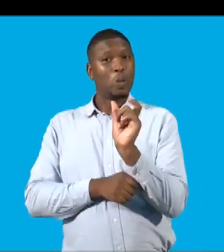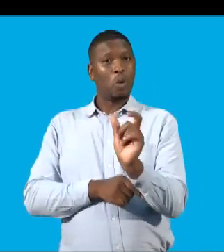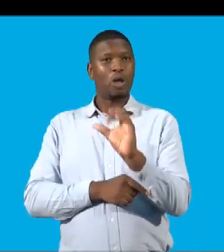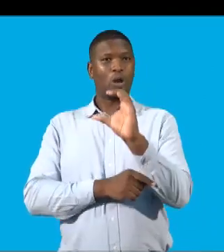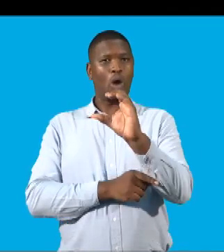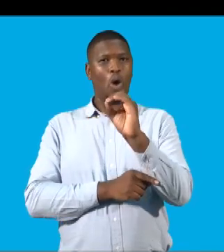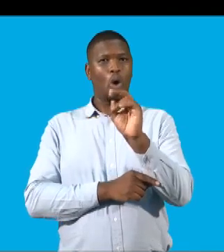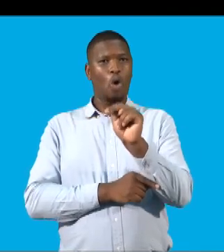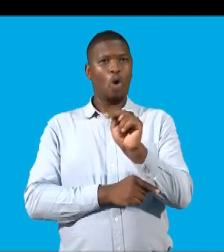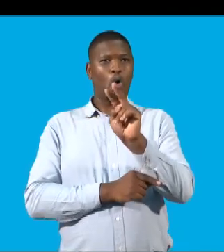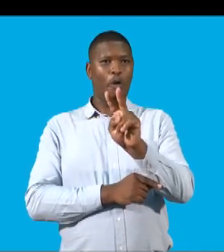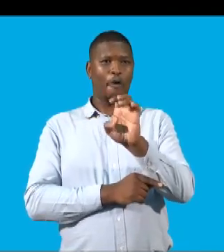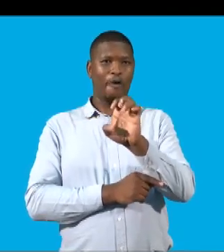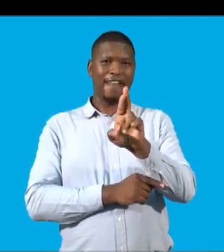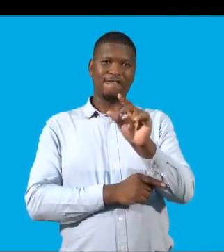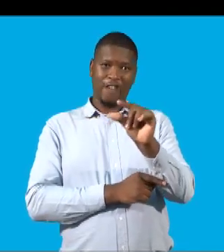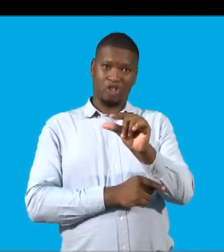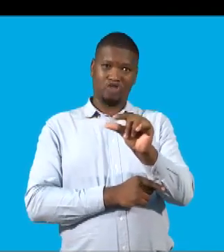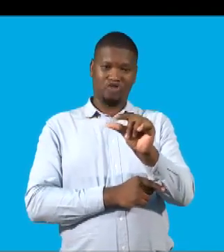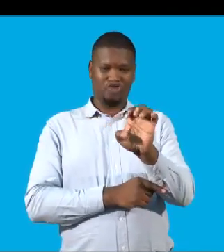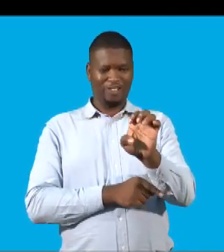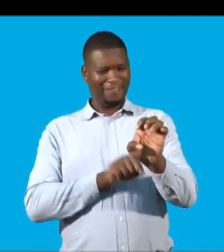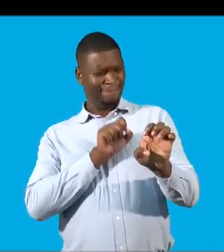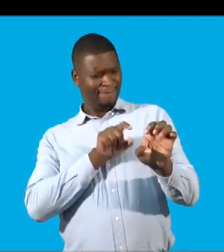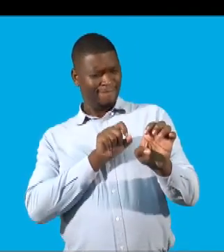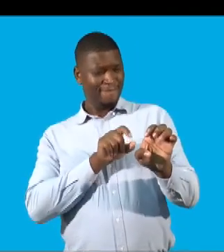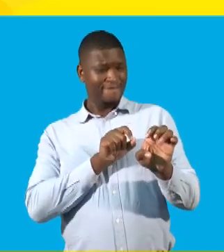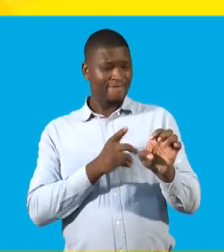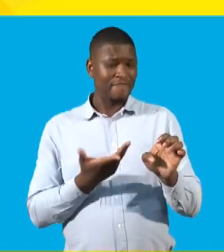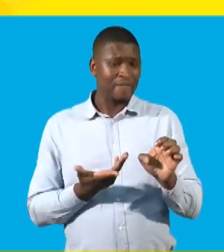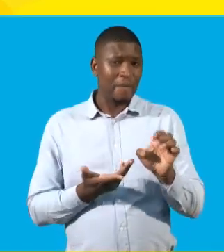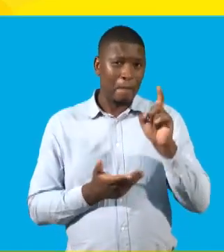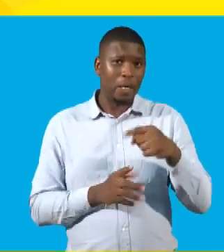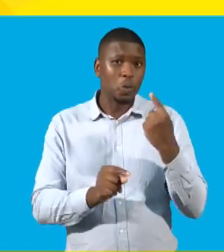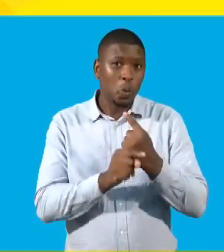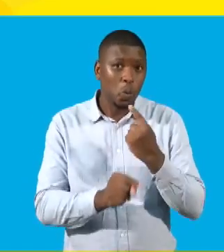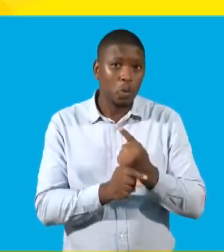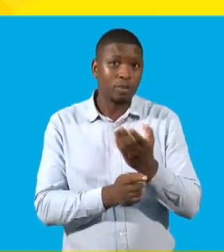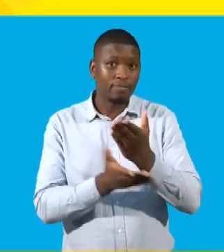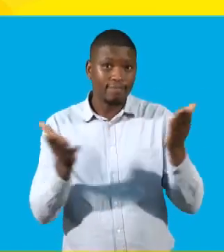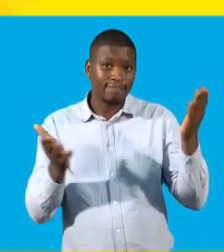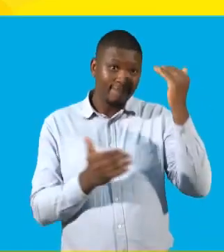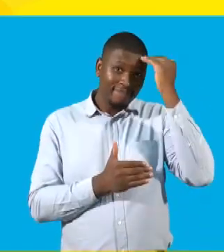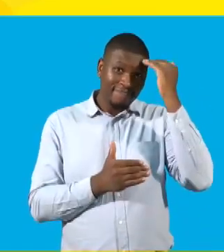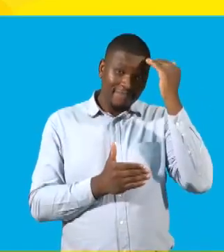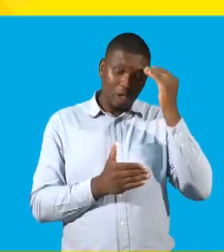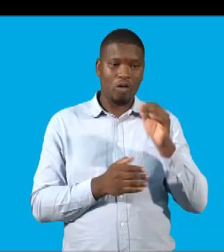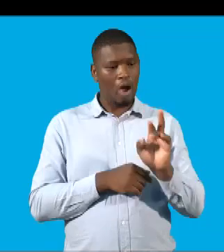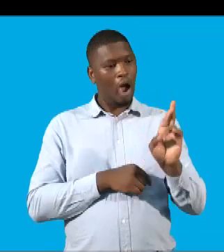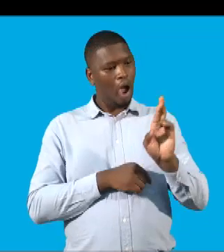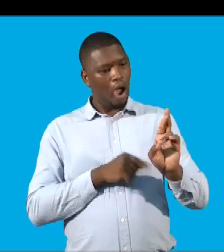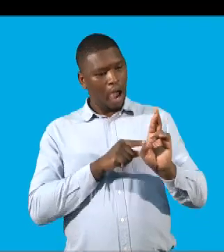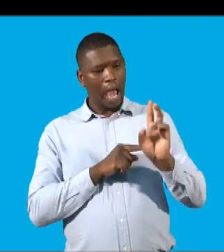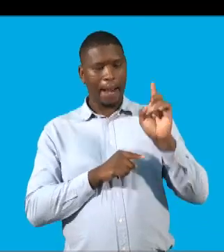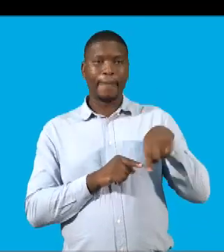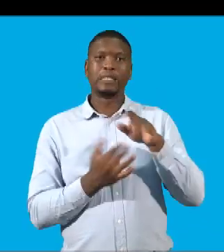is converge, because when it comes to converging series, then we must know that the value of r